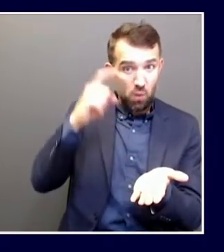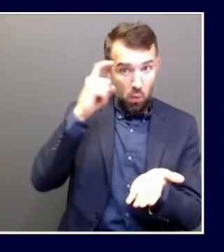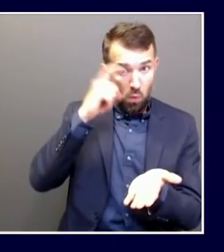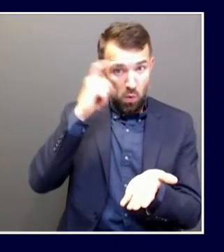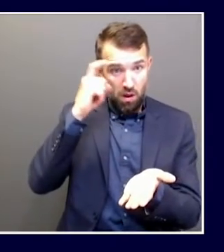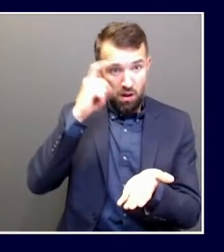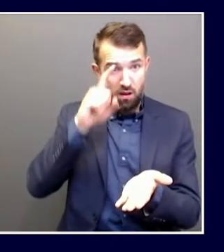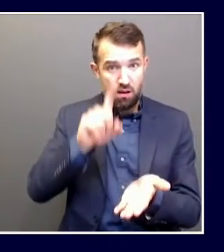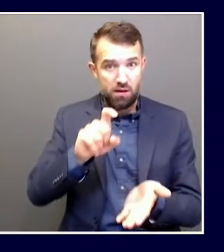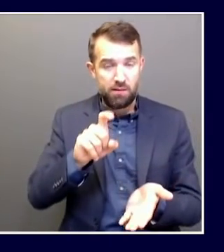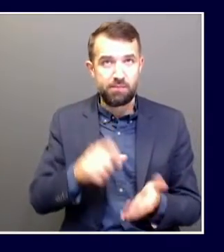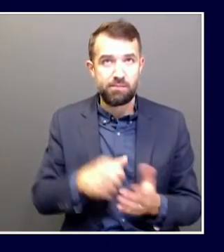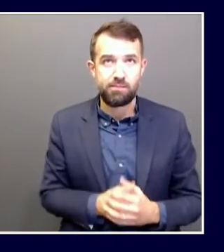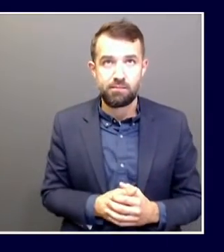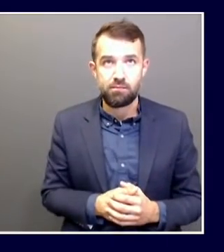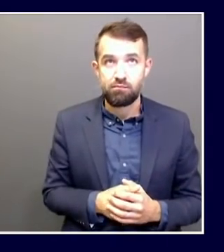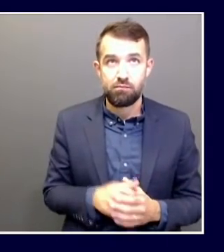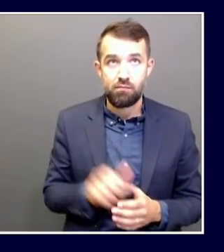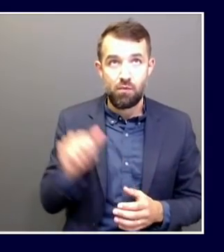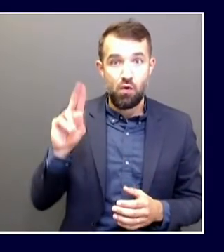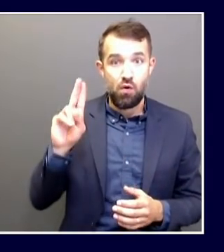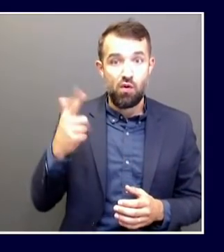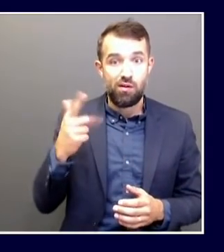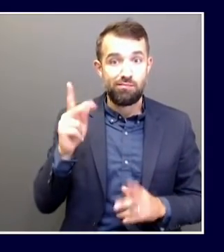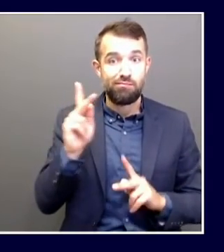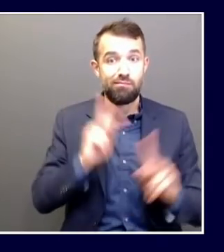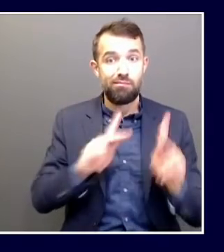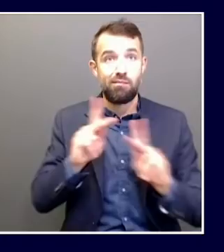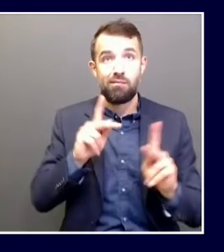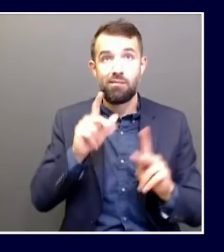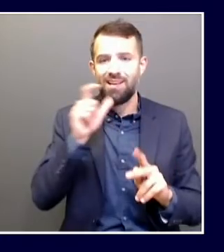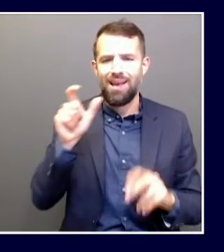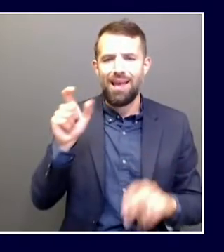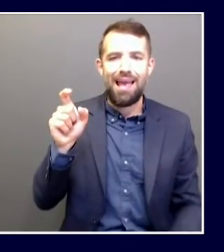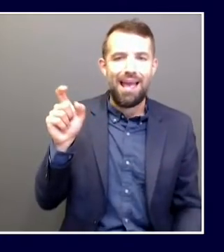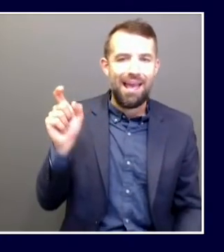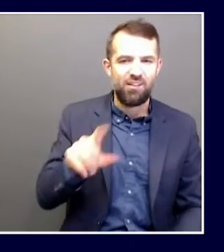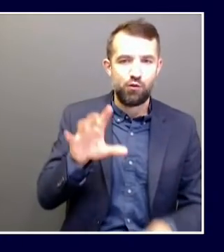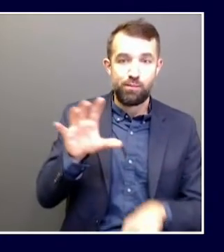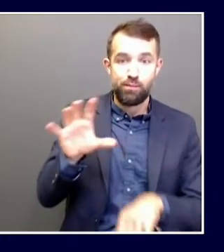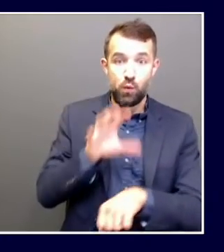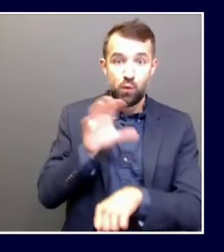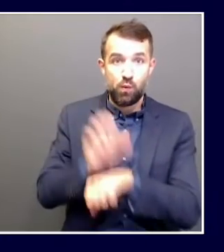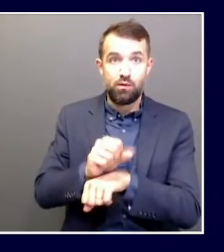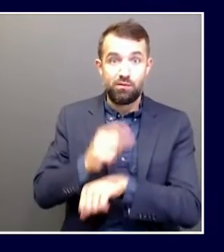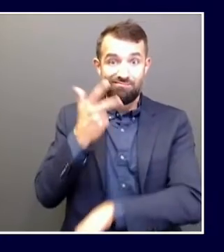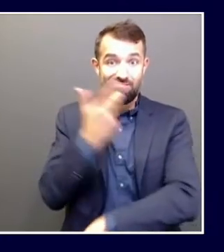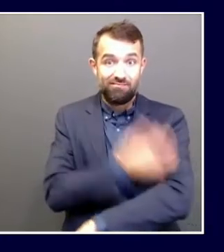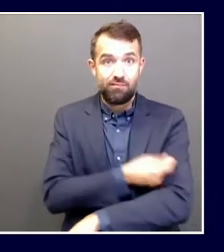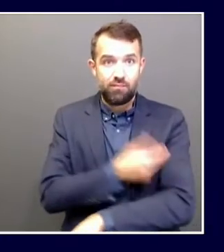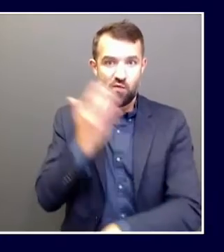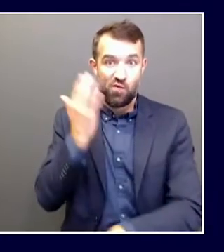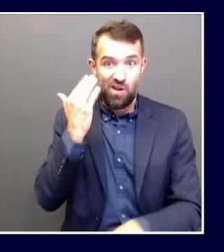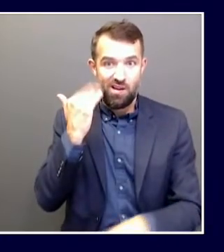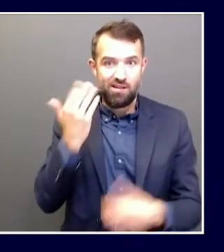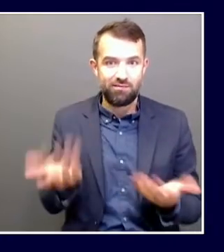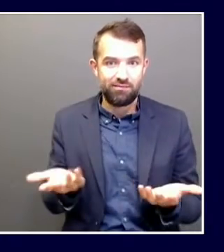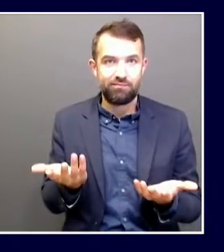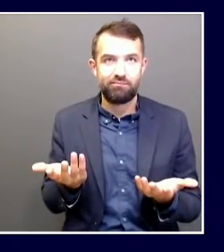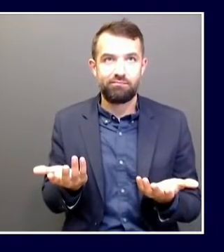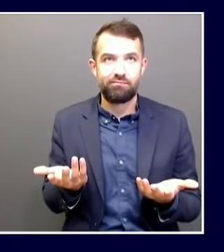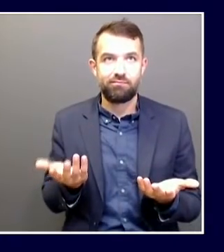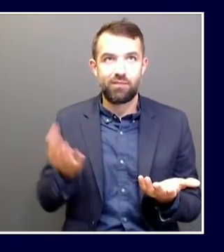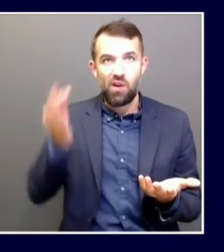need for anyone to book a shot. Virtually every single vaccination site in the state of Maine, arguably in the entire country,